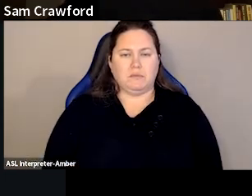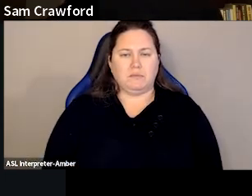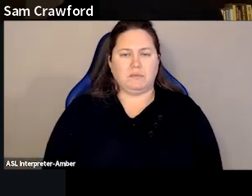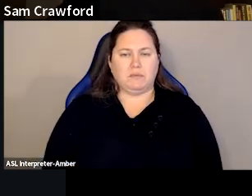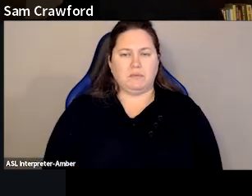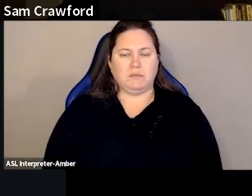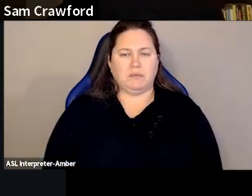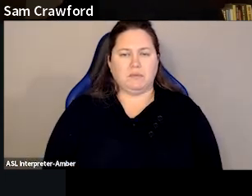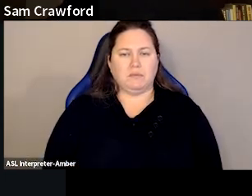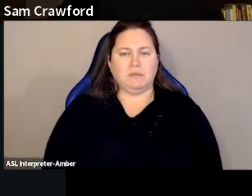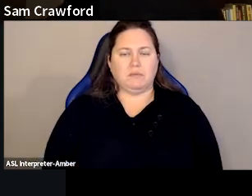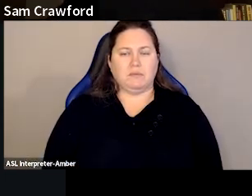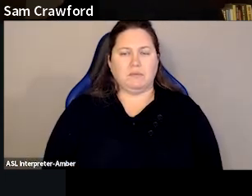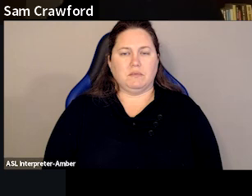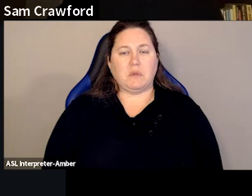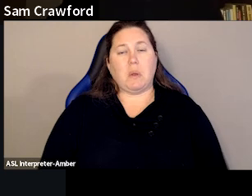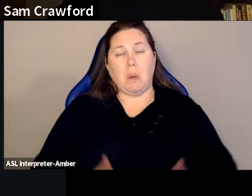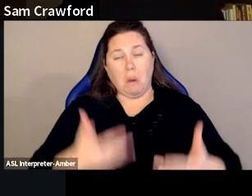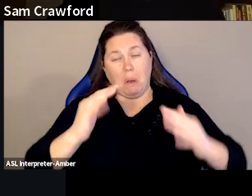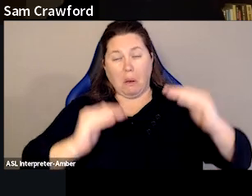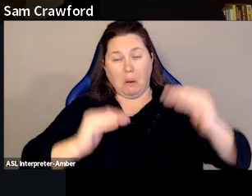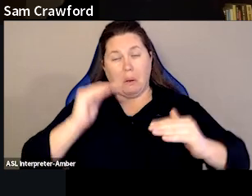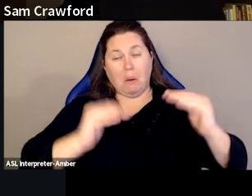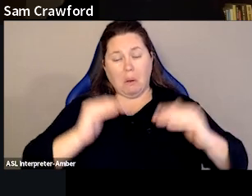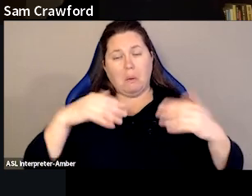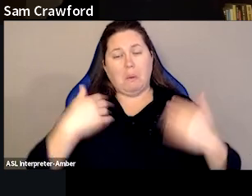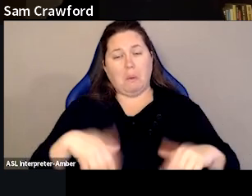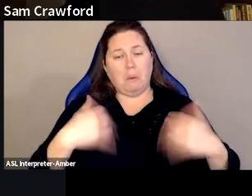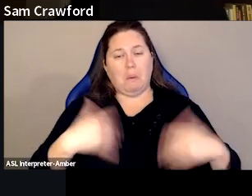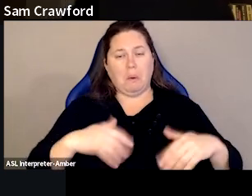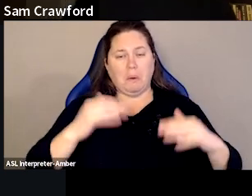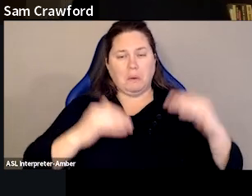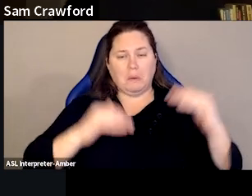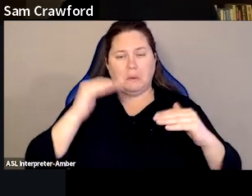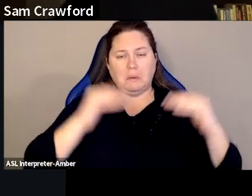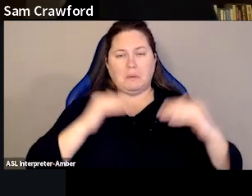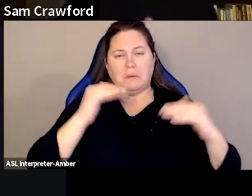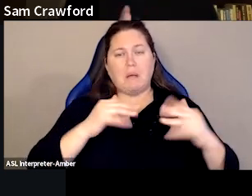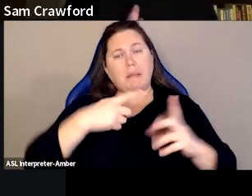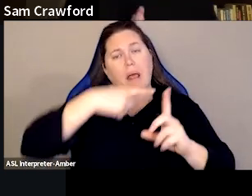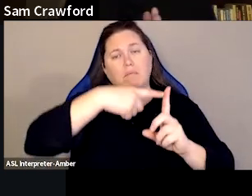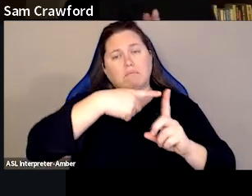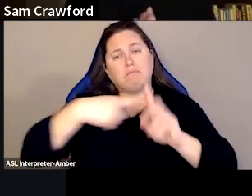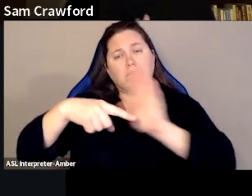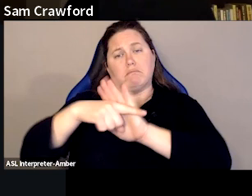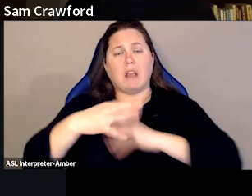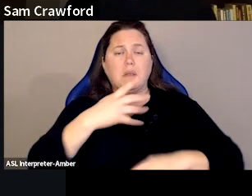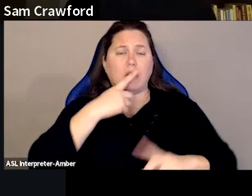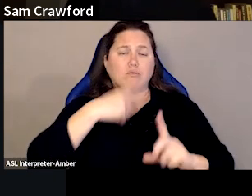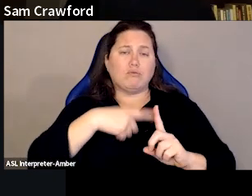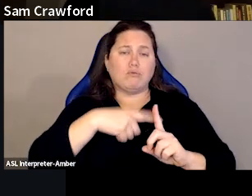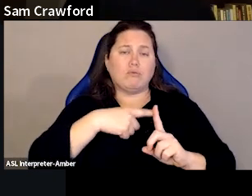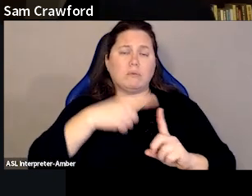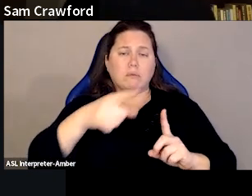That is about as even a split as we're going to get. So it's good actually to see that we've got